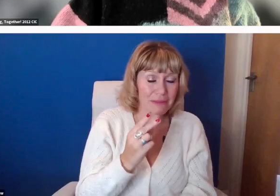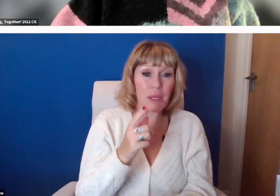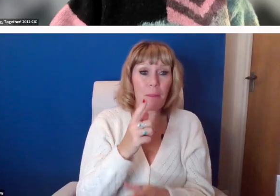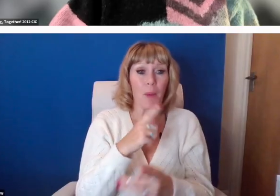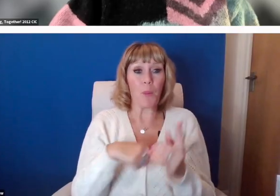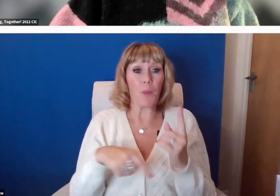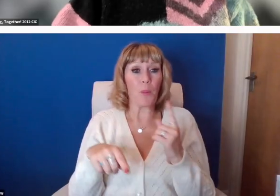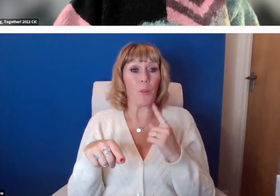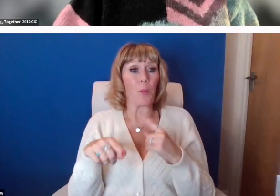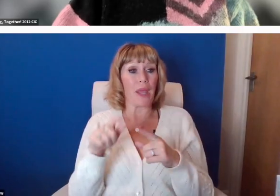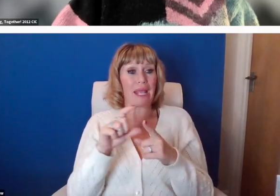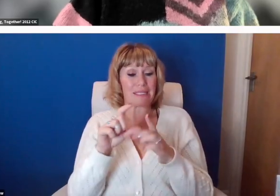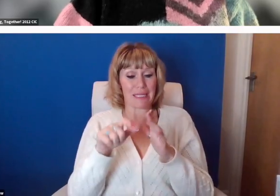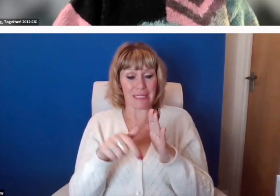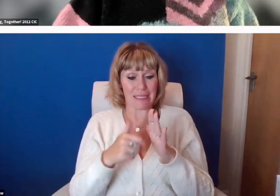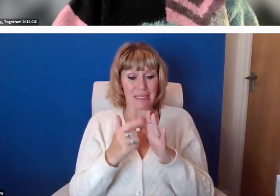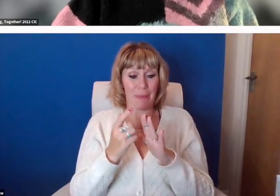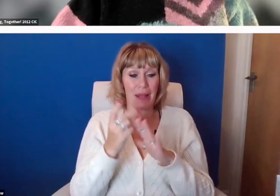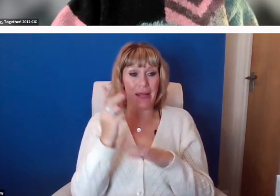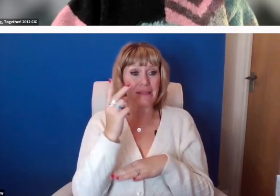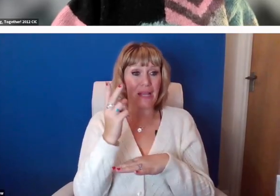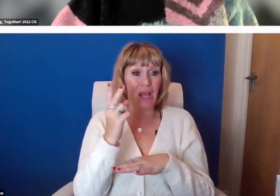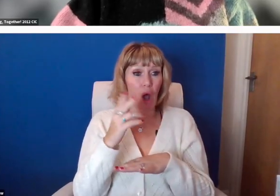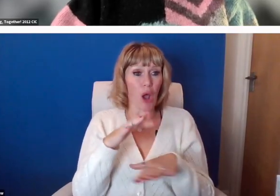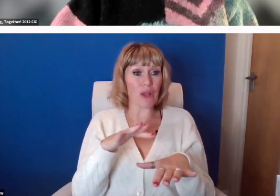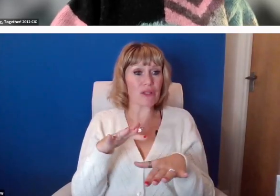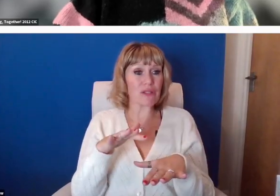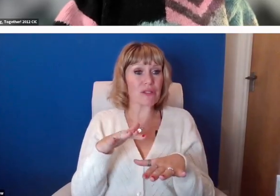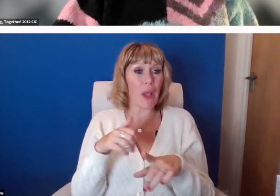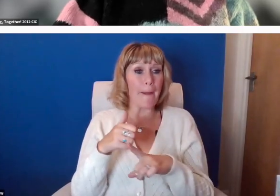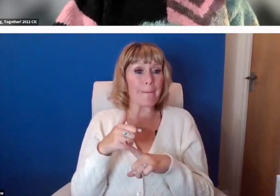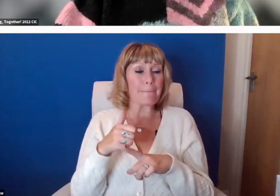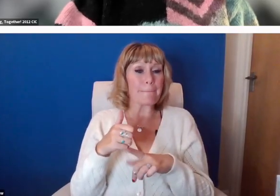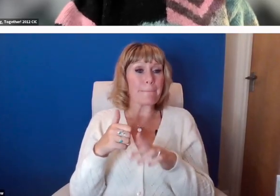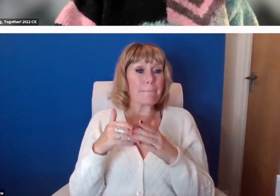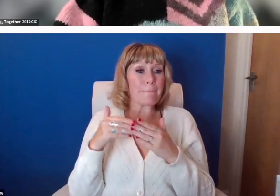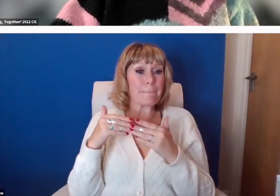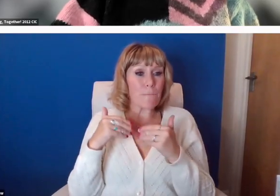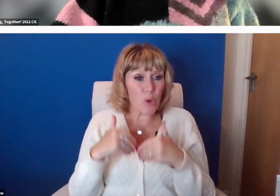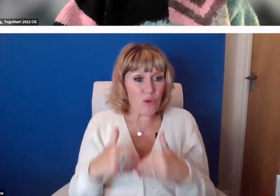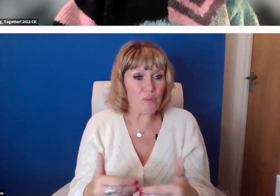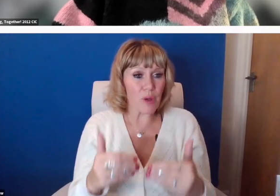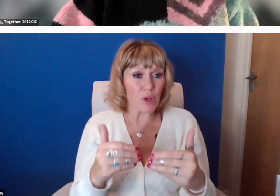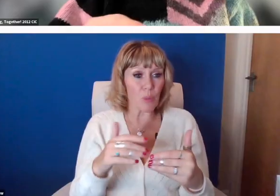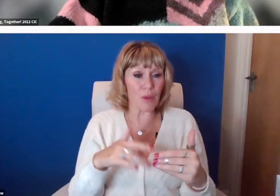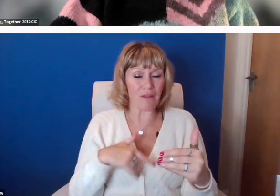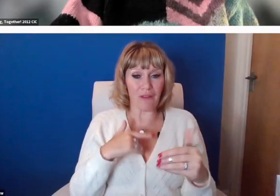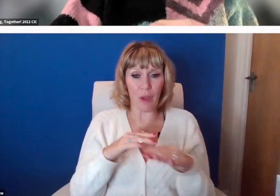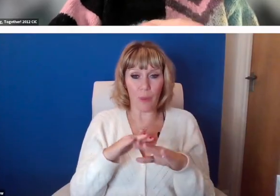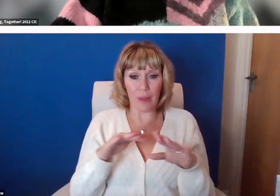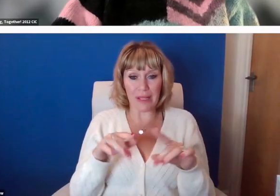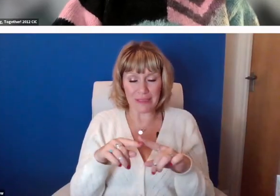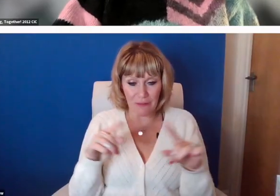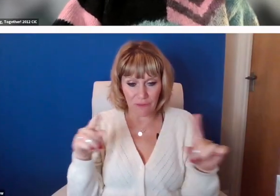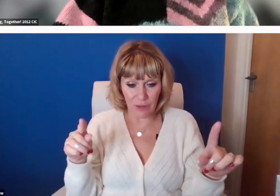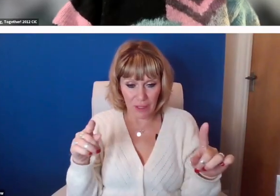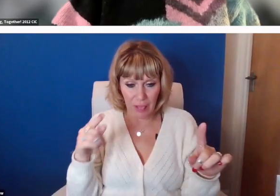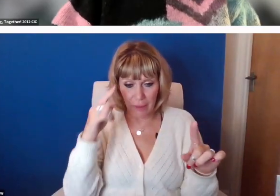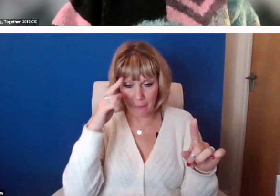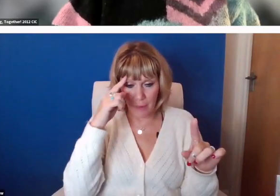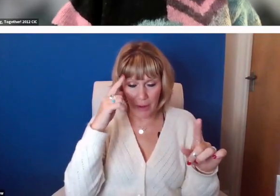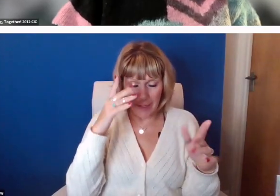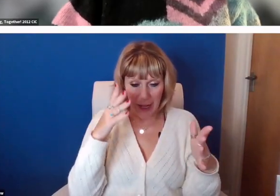disability arts movement about the other ideas that underline that. The idea that the body and mind is separate, the mind has to oppress the